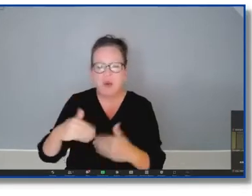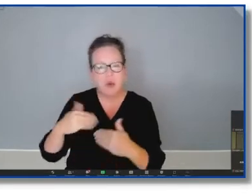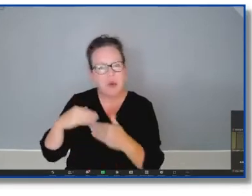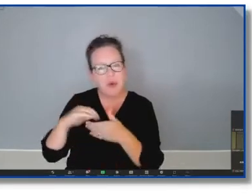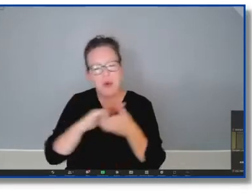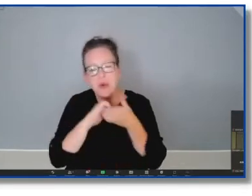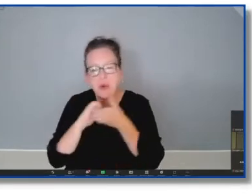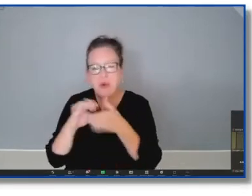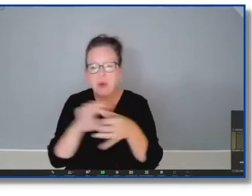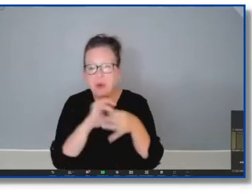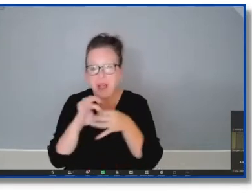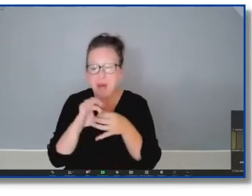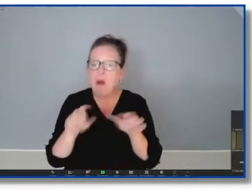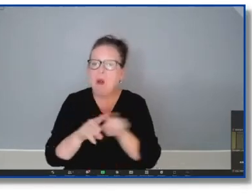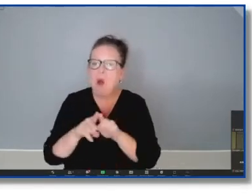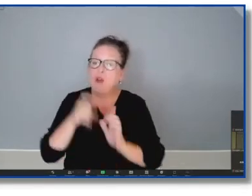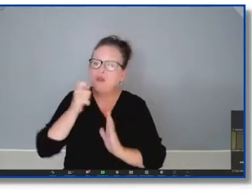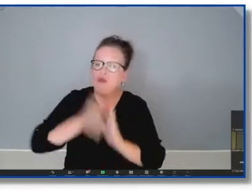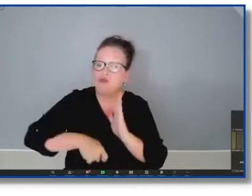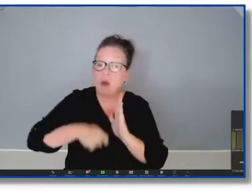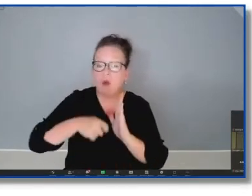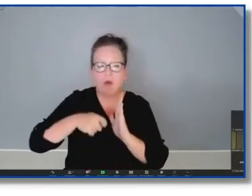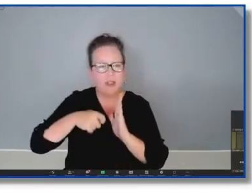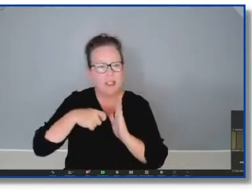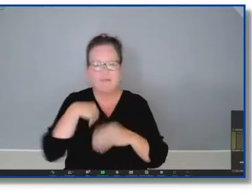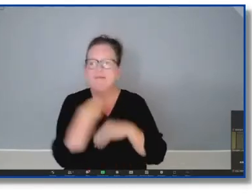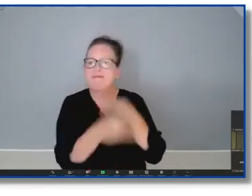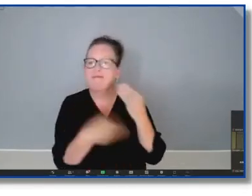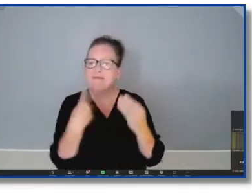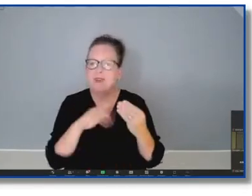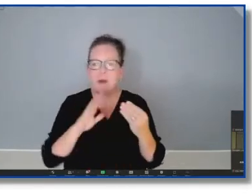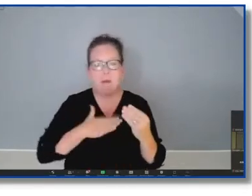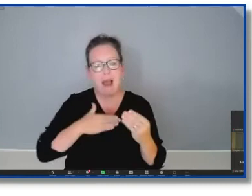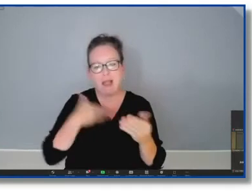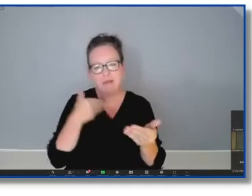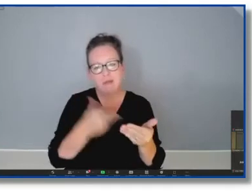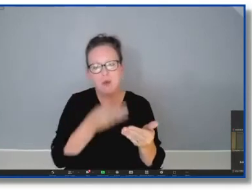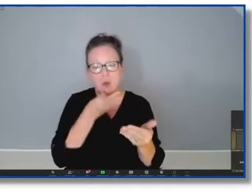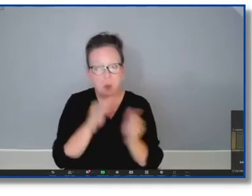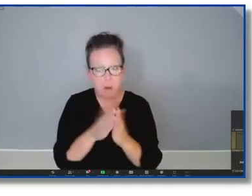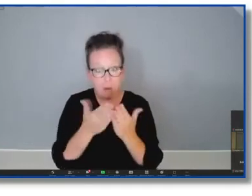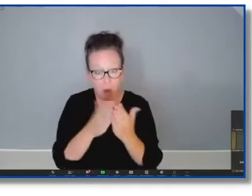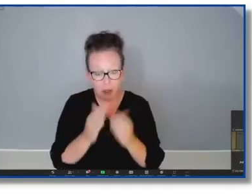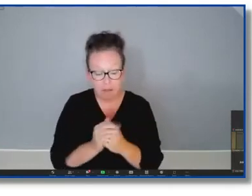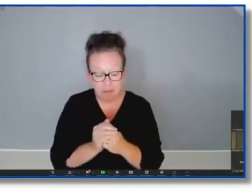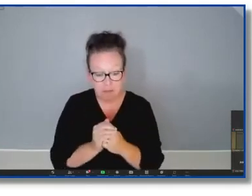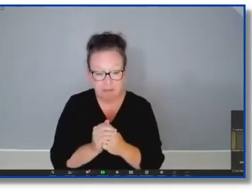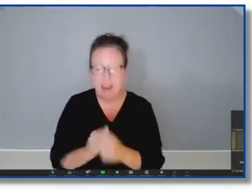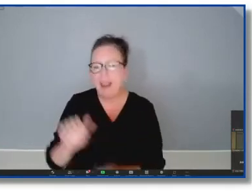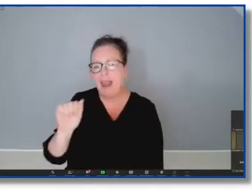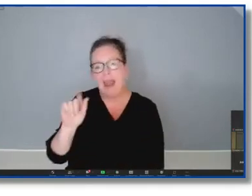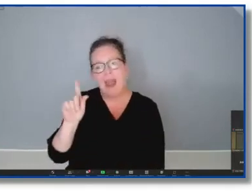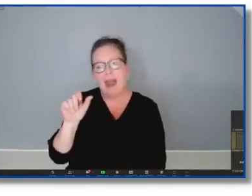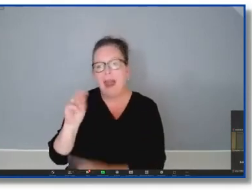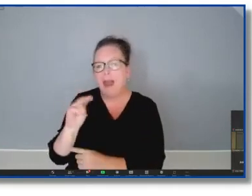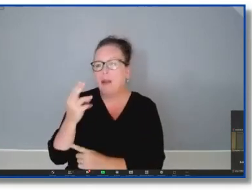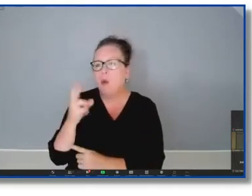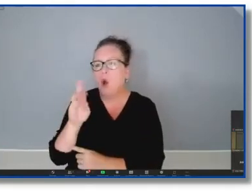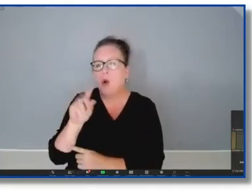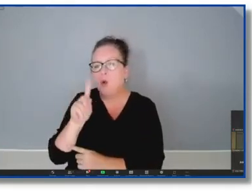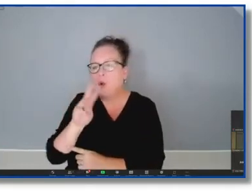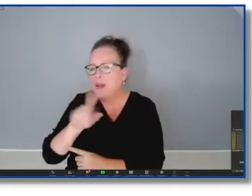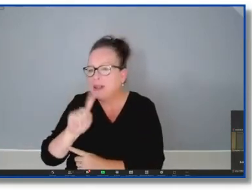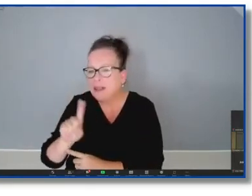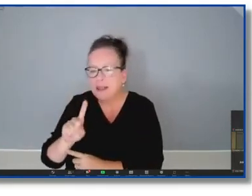upcoming book. I want to thank Adam Horowitz, Pat Paranutaporn, A.L. Perry,